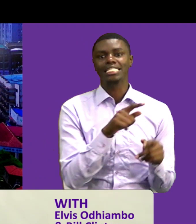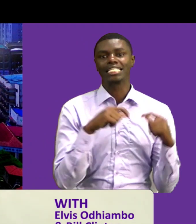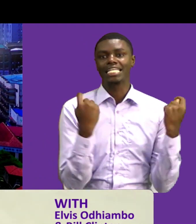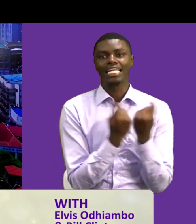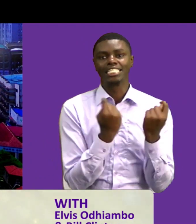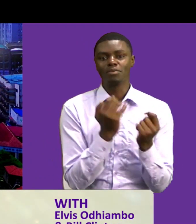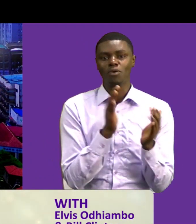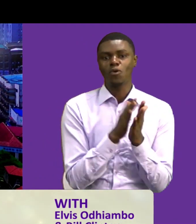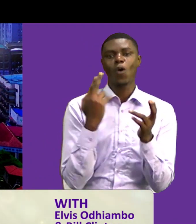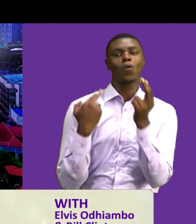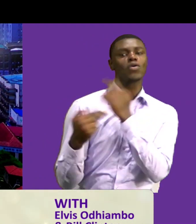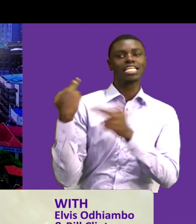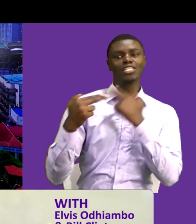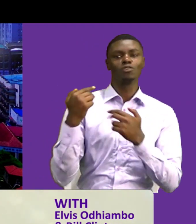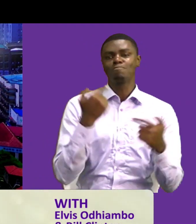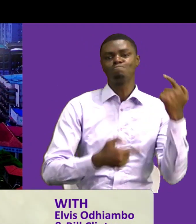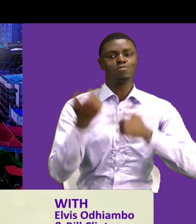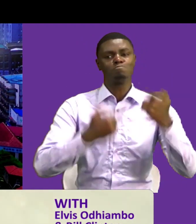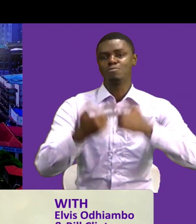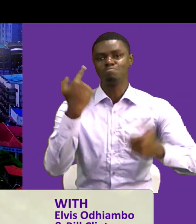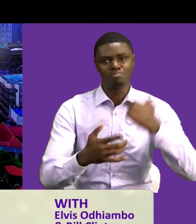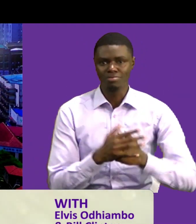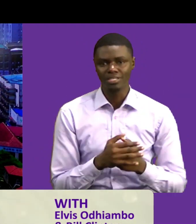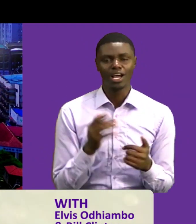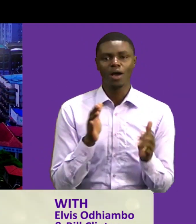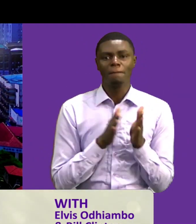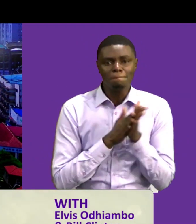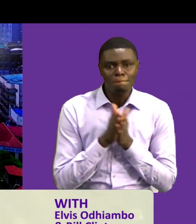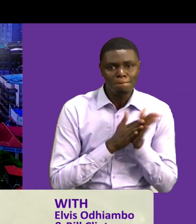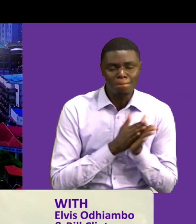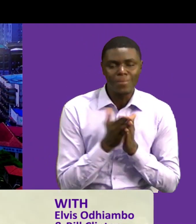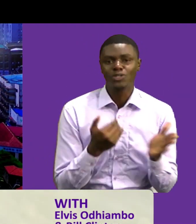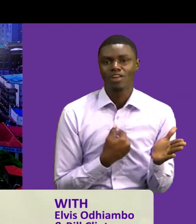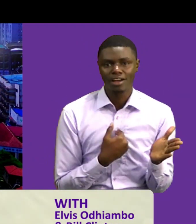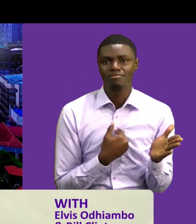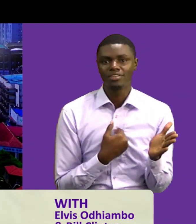with the history, this is a team with passion.